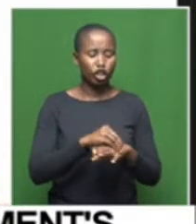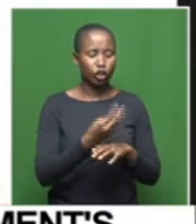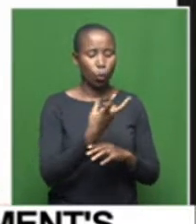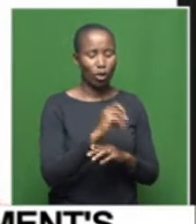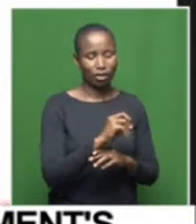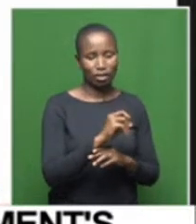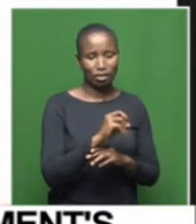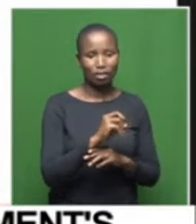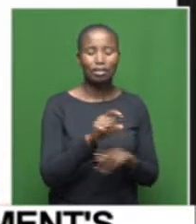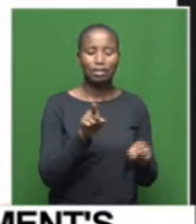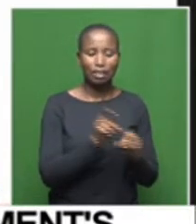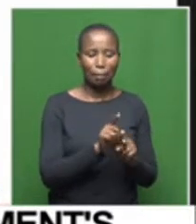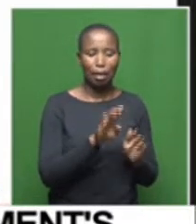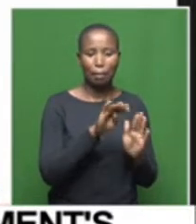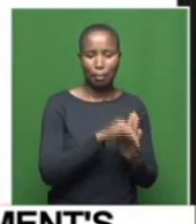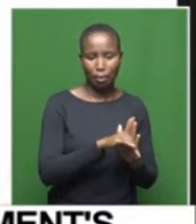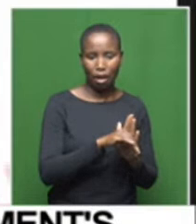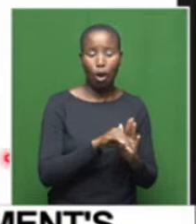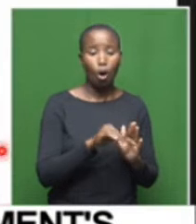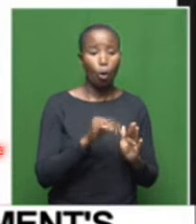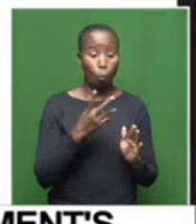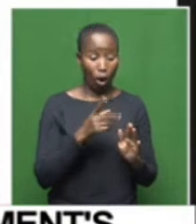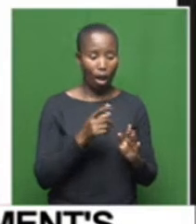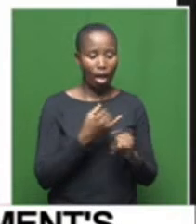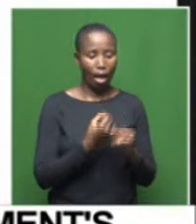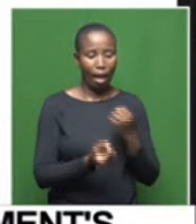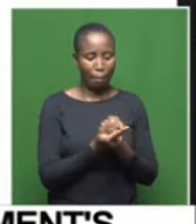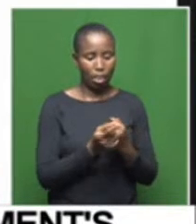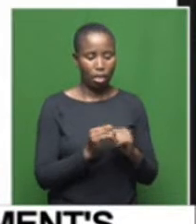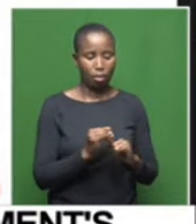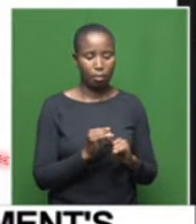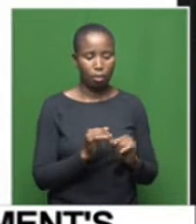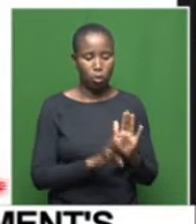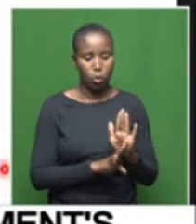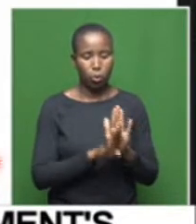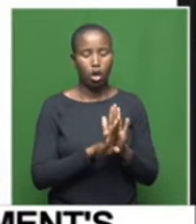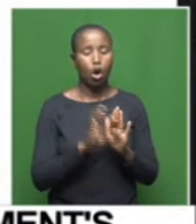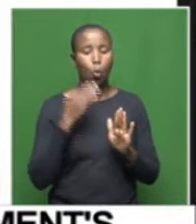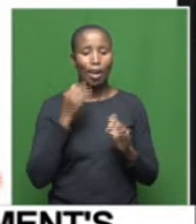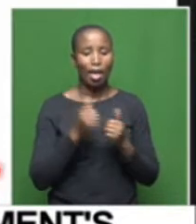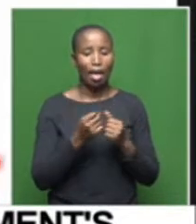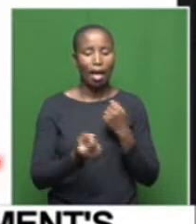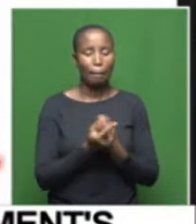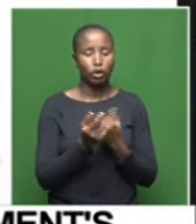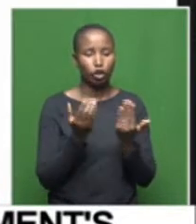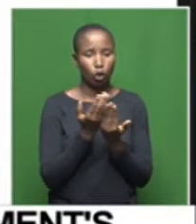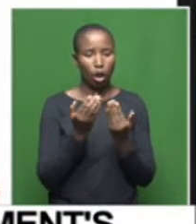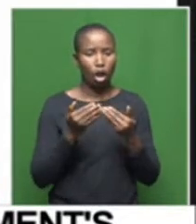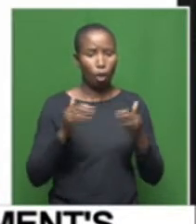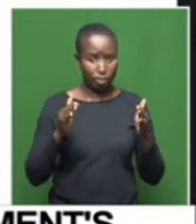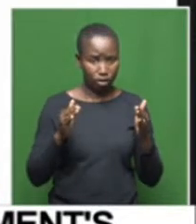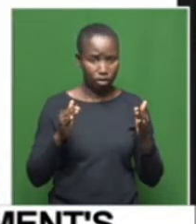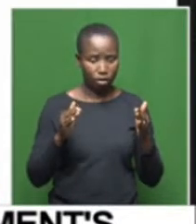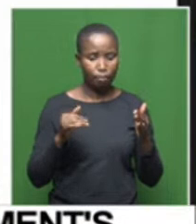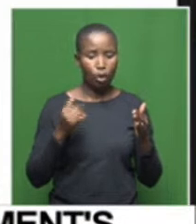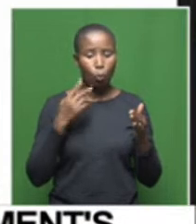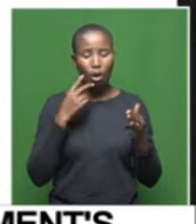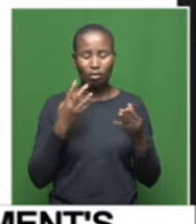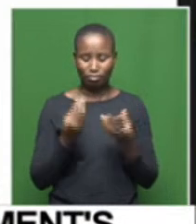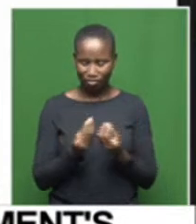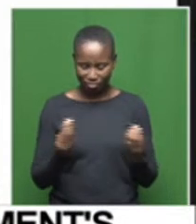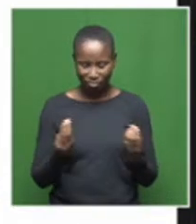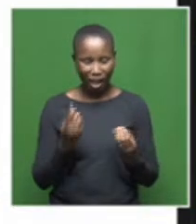particularly the school-going age groups. When schools opened, we had this slight second little blip in terms of those school-going age